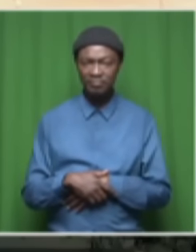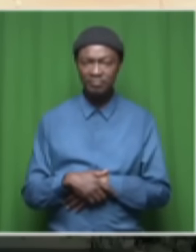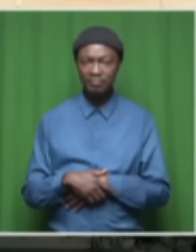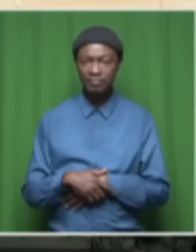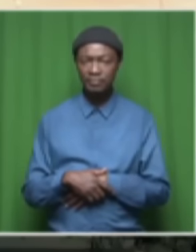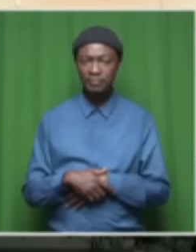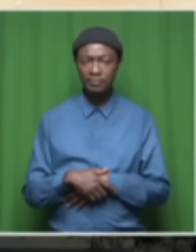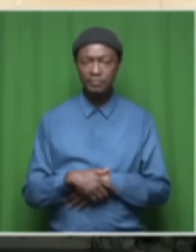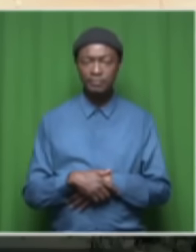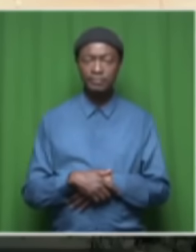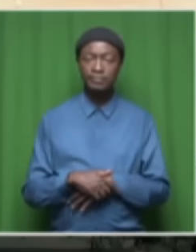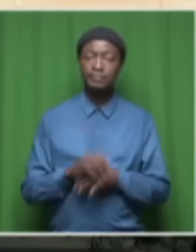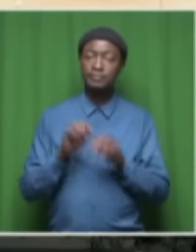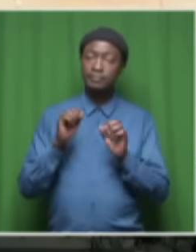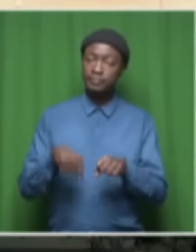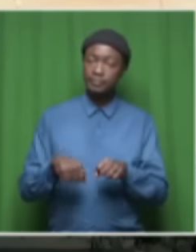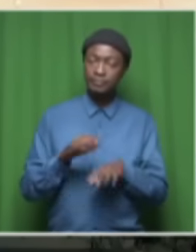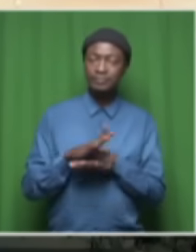Yes, it is, because